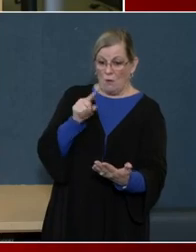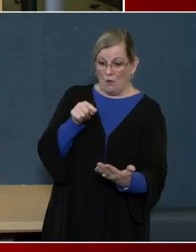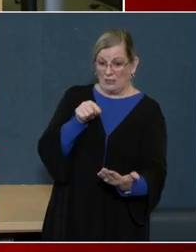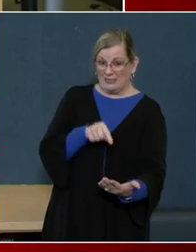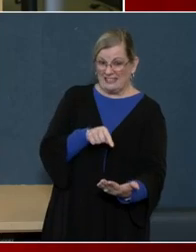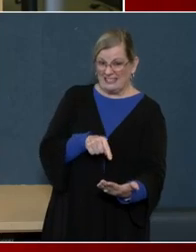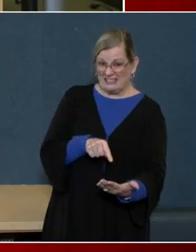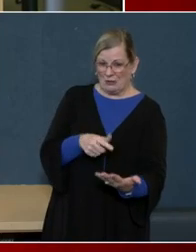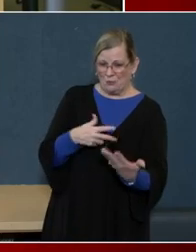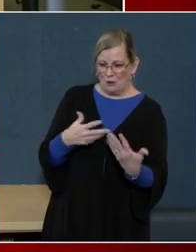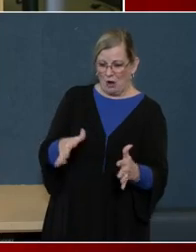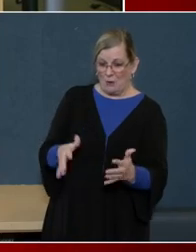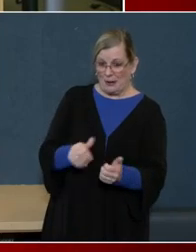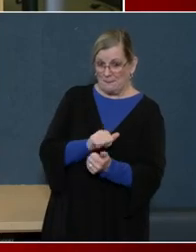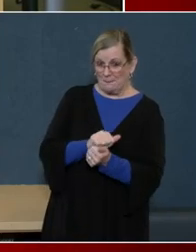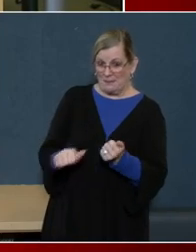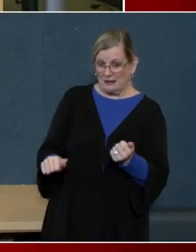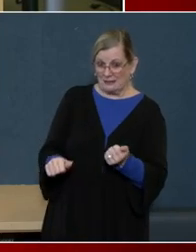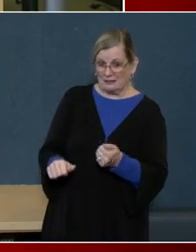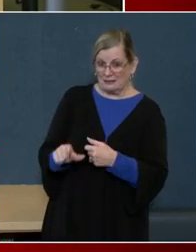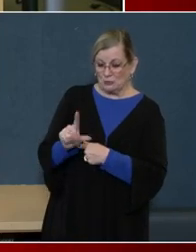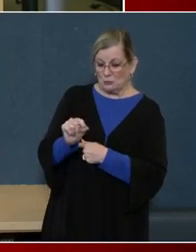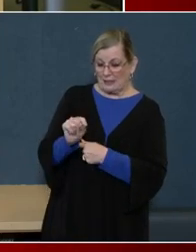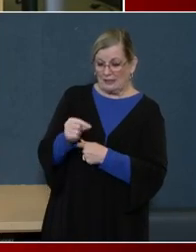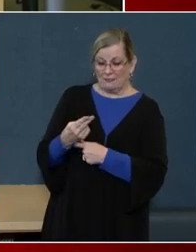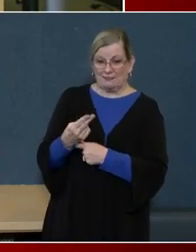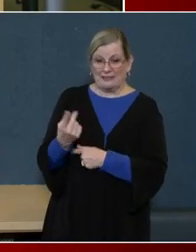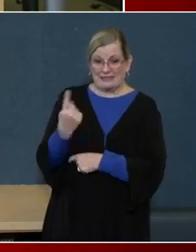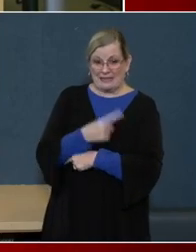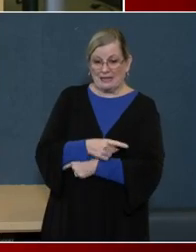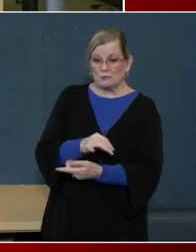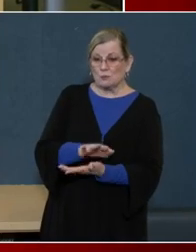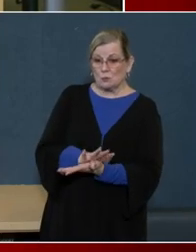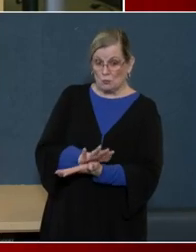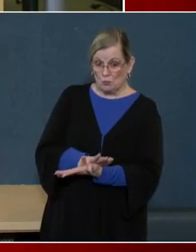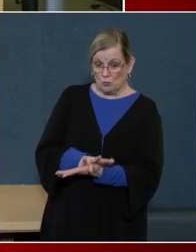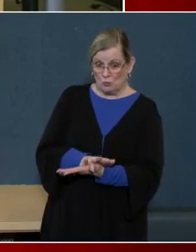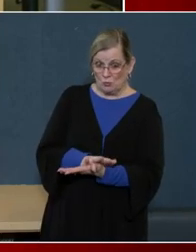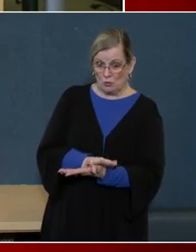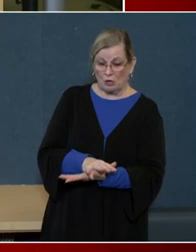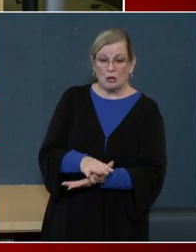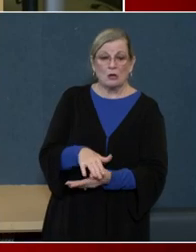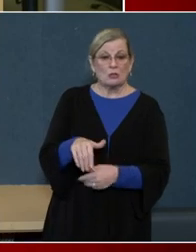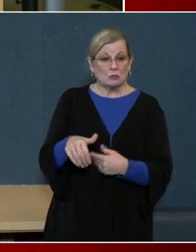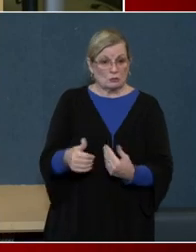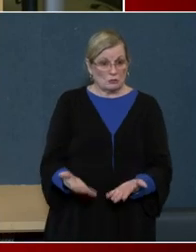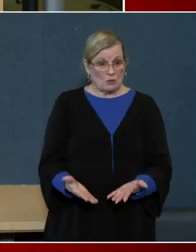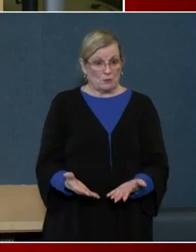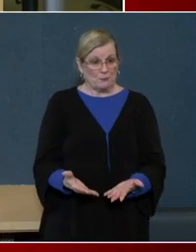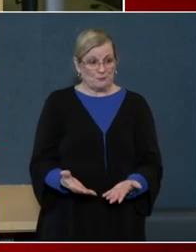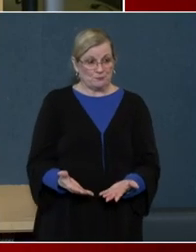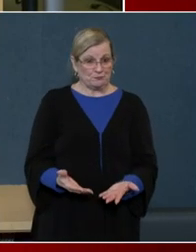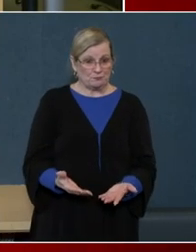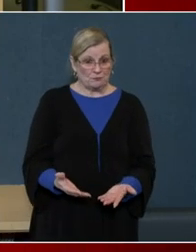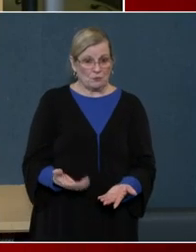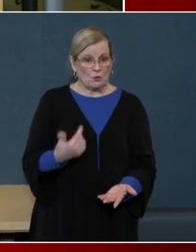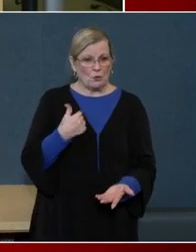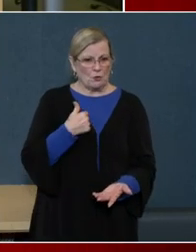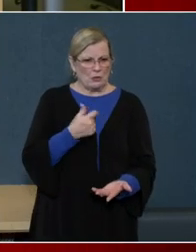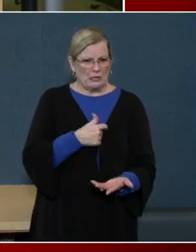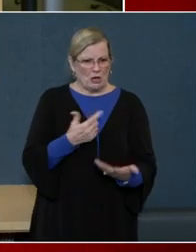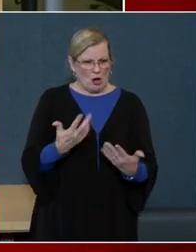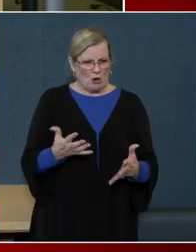school. So the expectation is if a student is engaged in a in-person learning